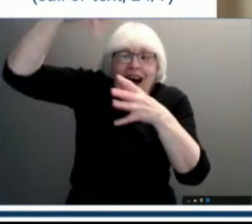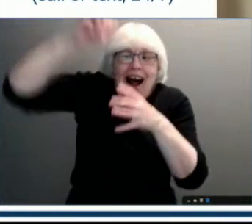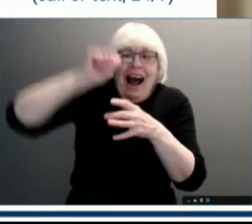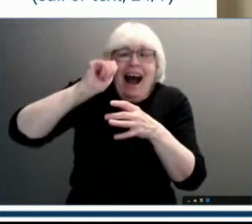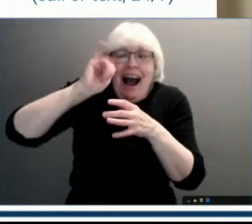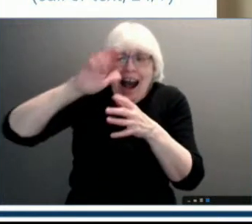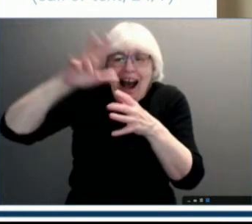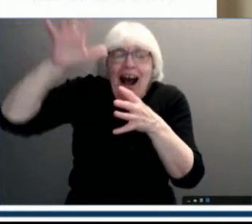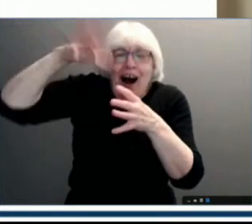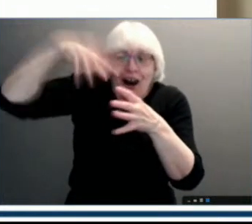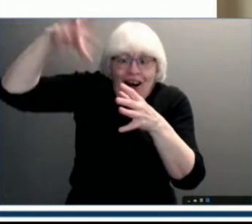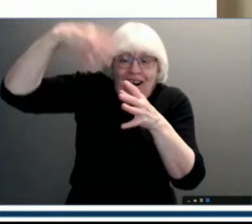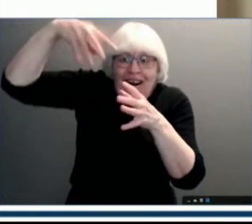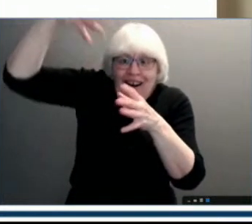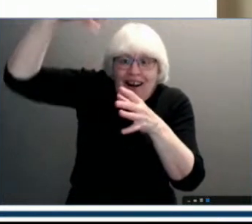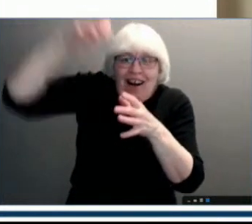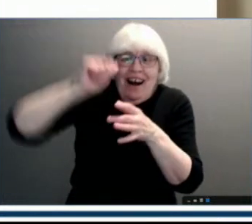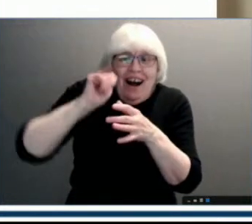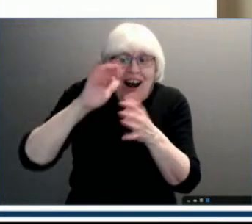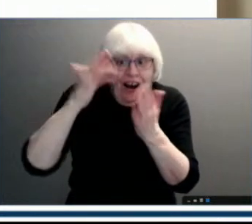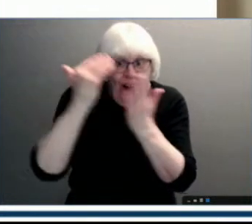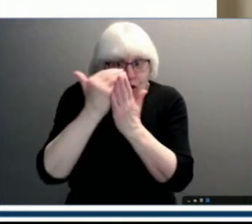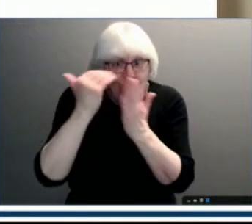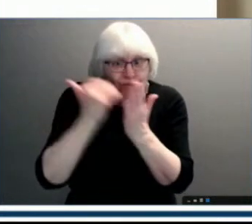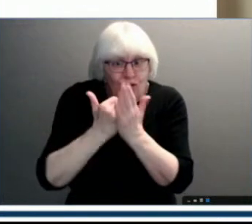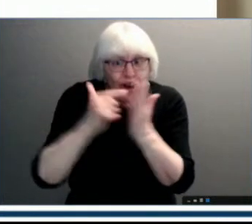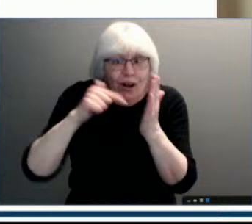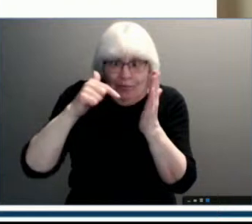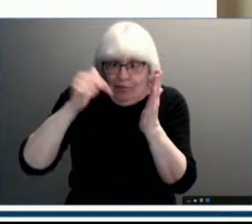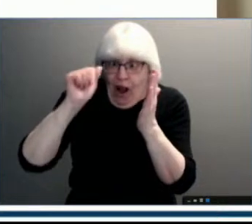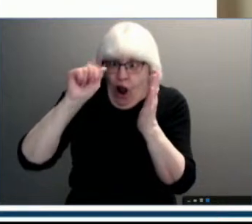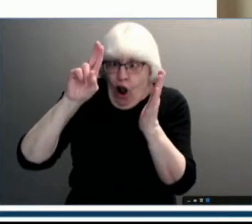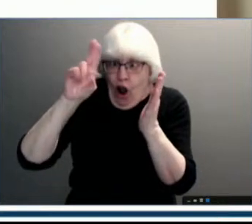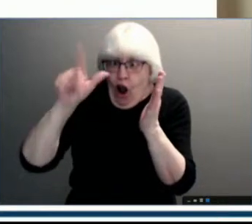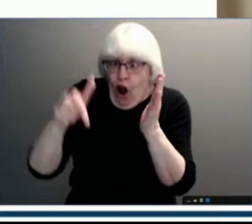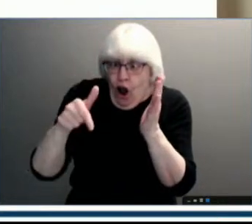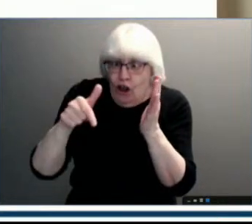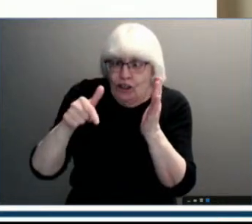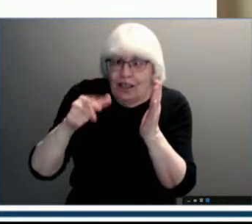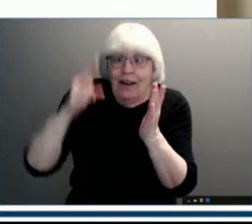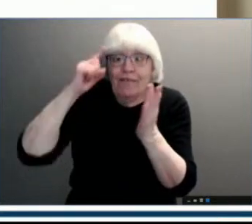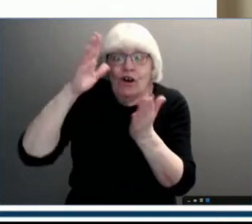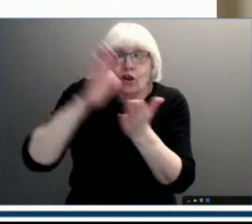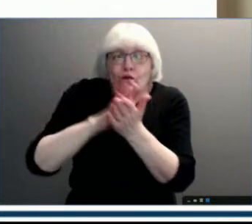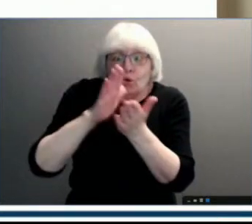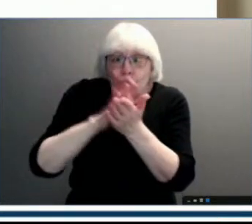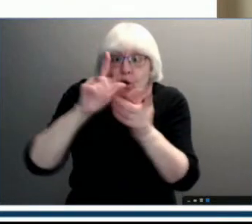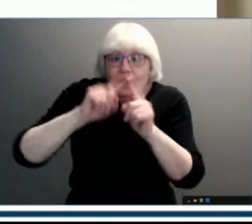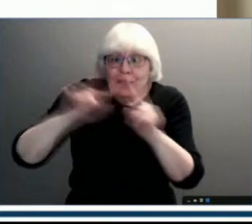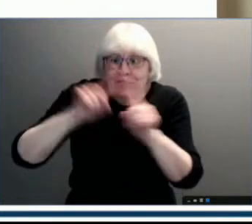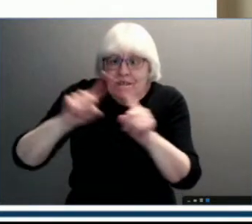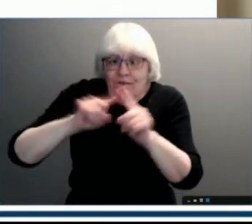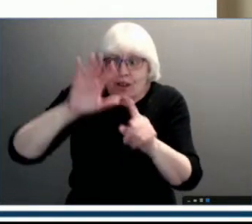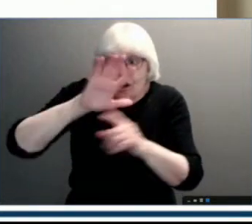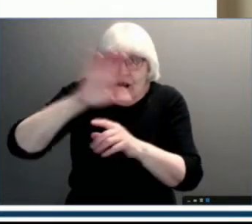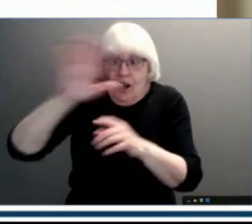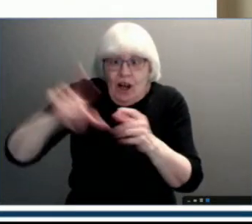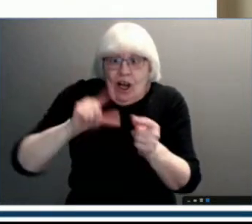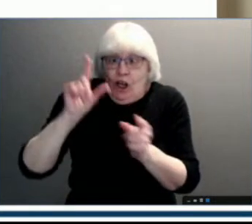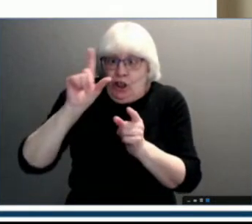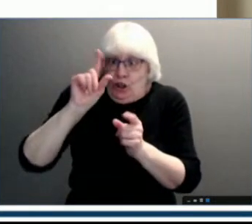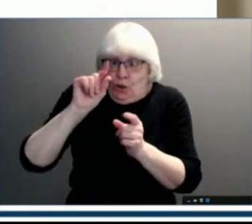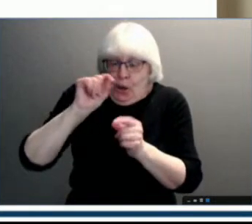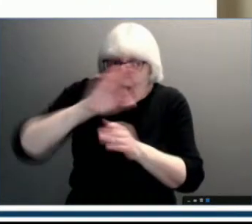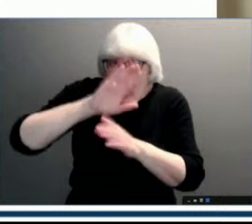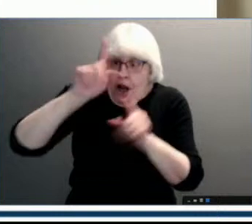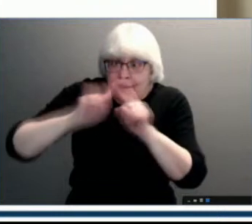August, covering 20 schools, gave no meaningful information to parents. Will the province consider random